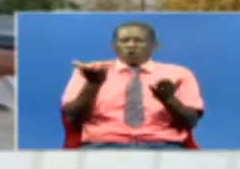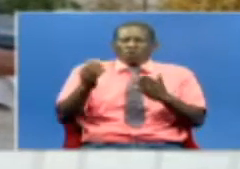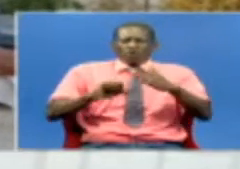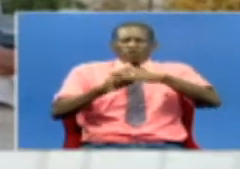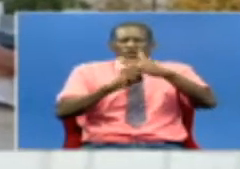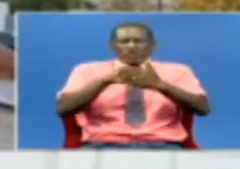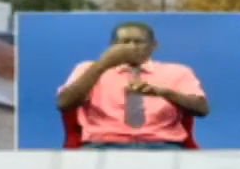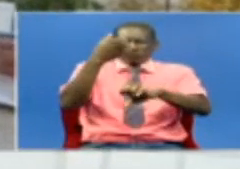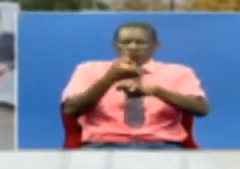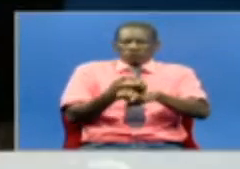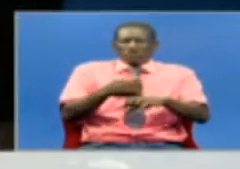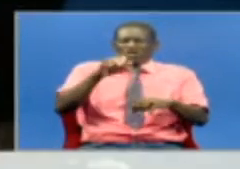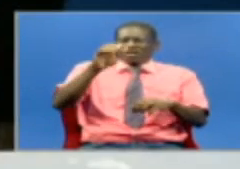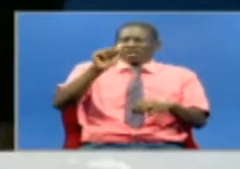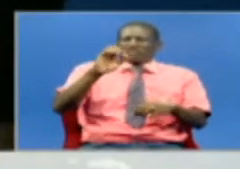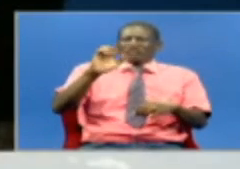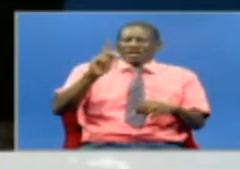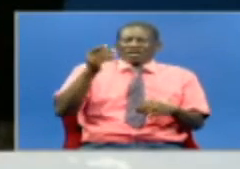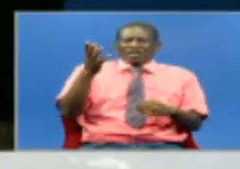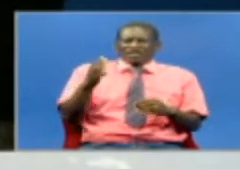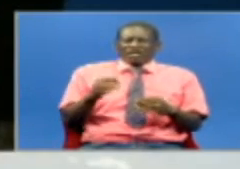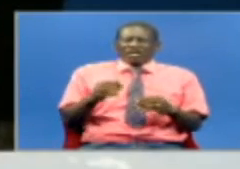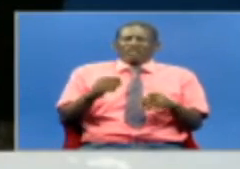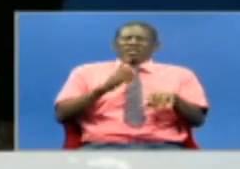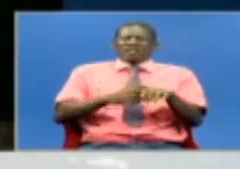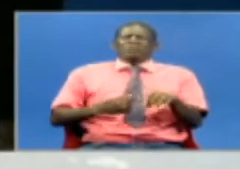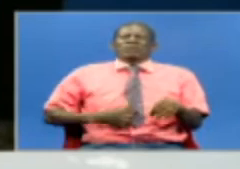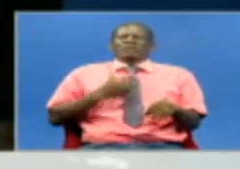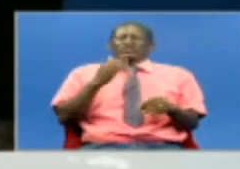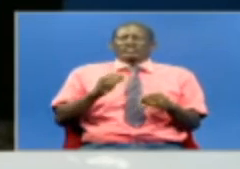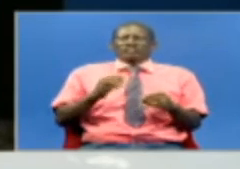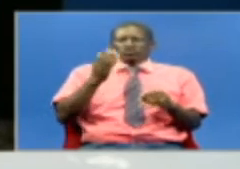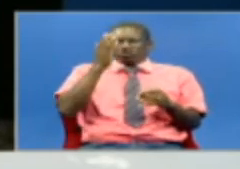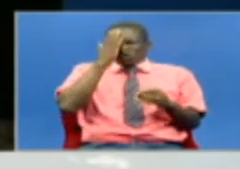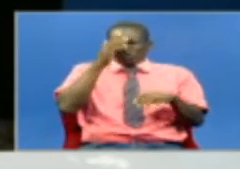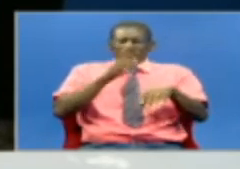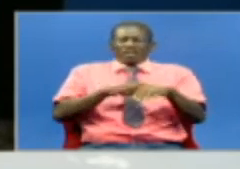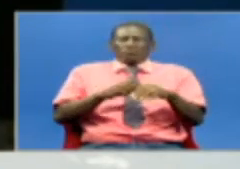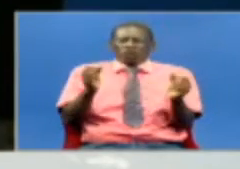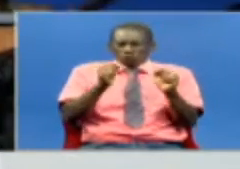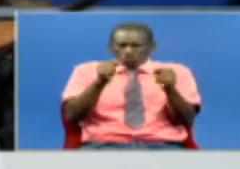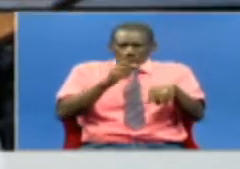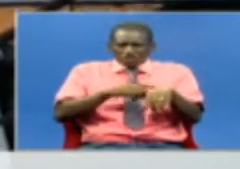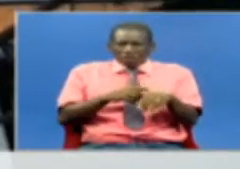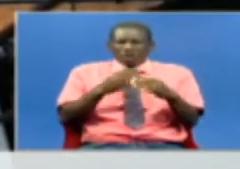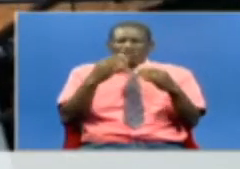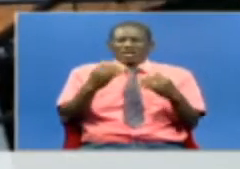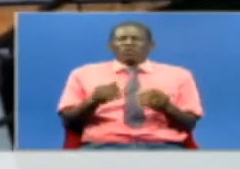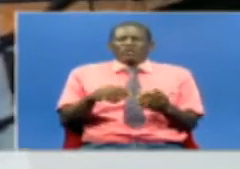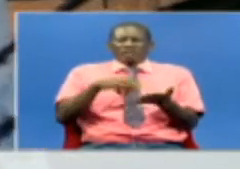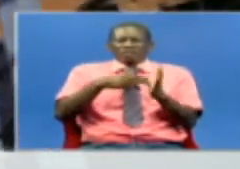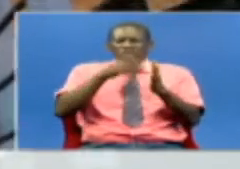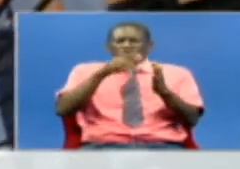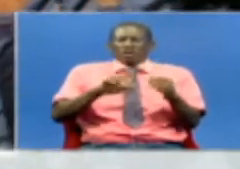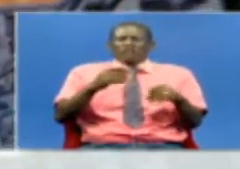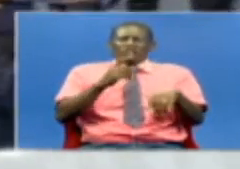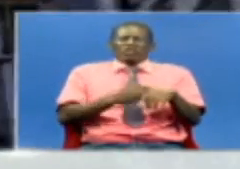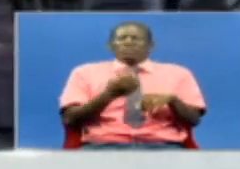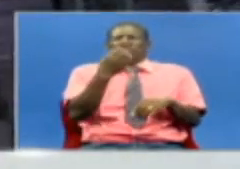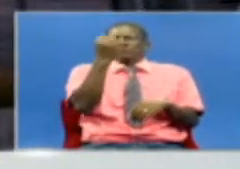the ark is located. Our trip to Israel was during winter, and thus it meant that by 5